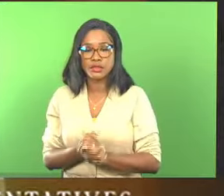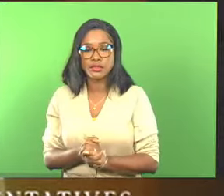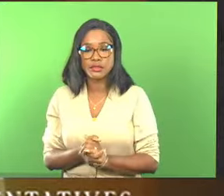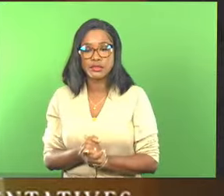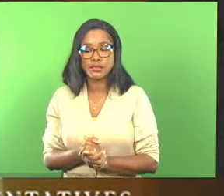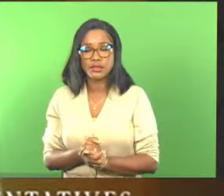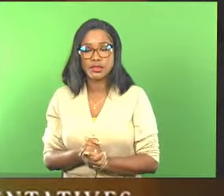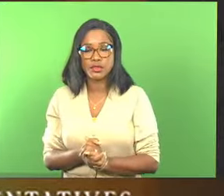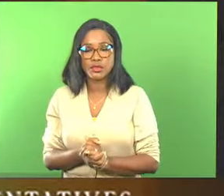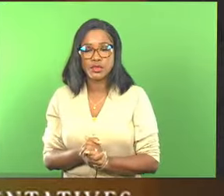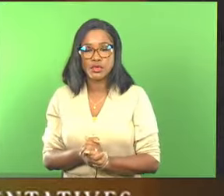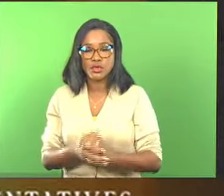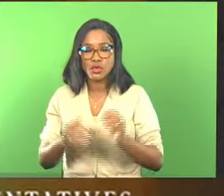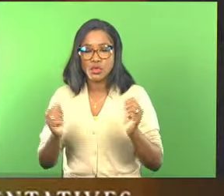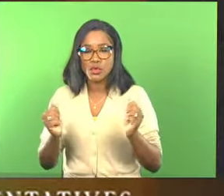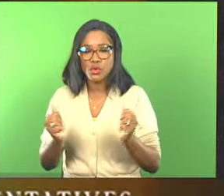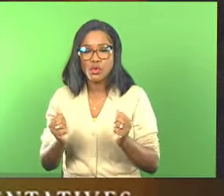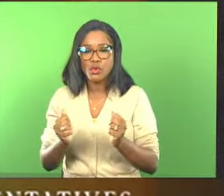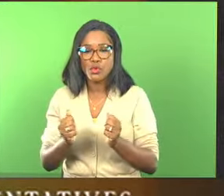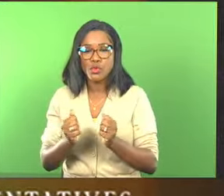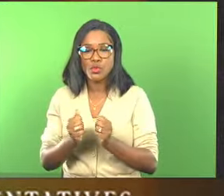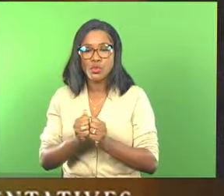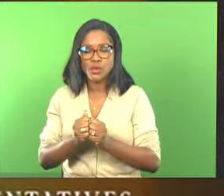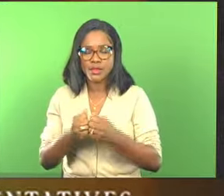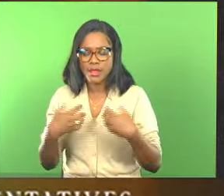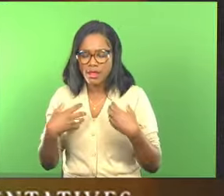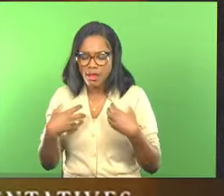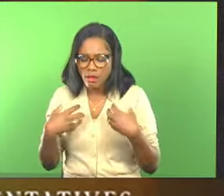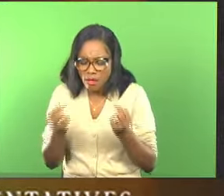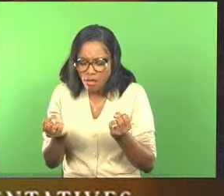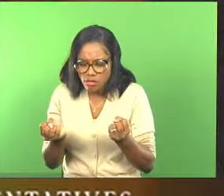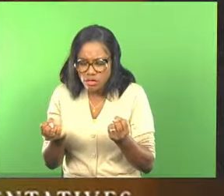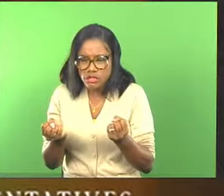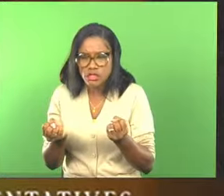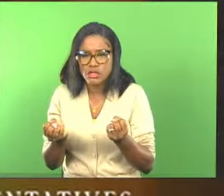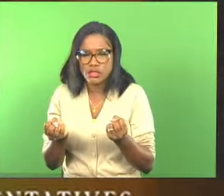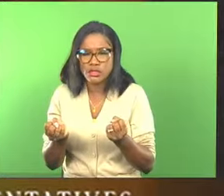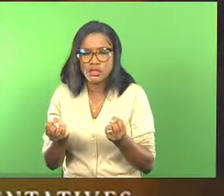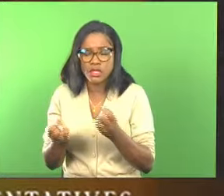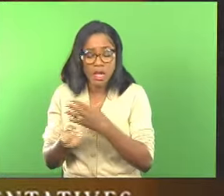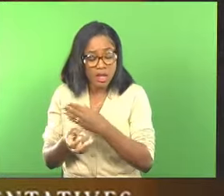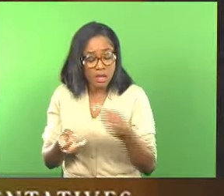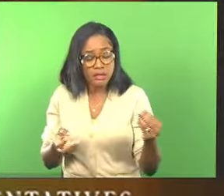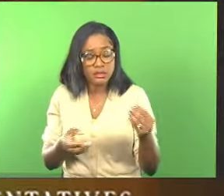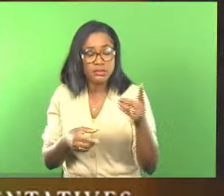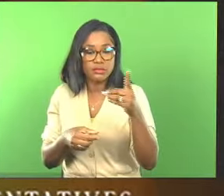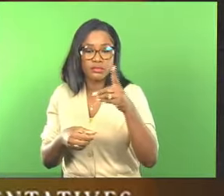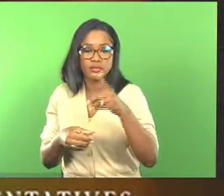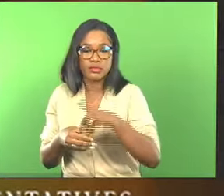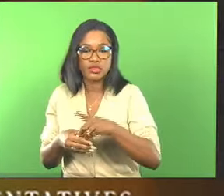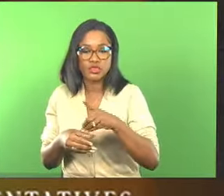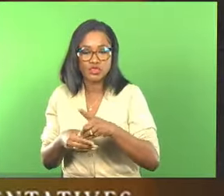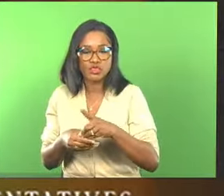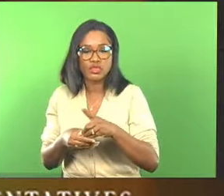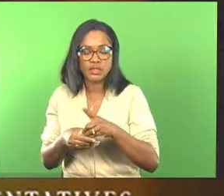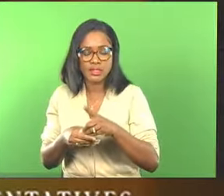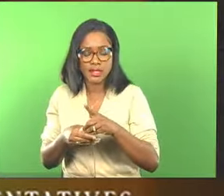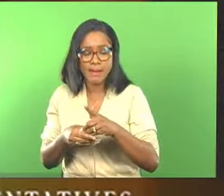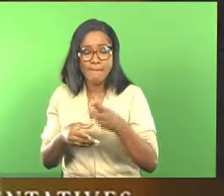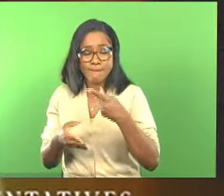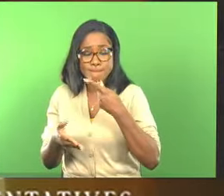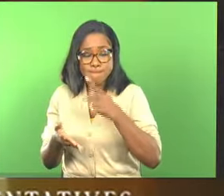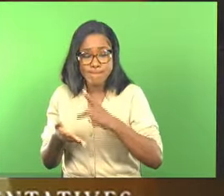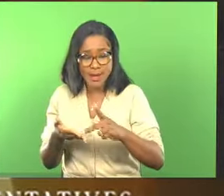courage as our ink and democracy as our pen.